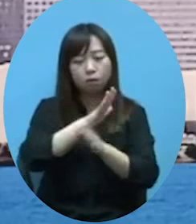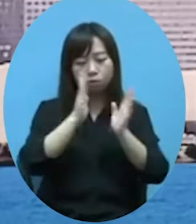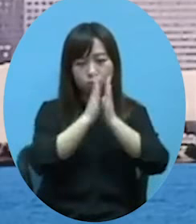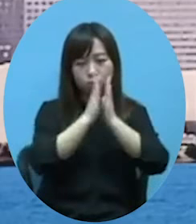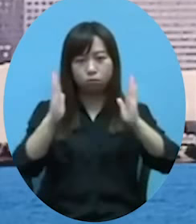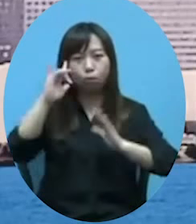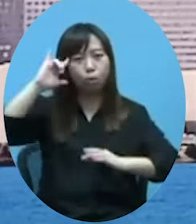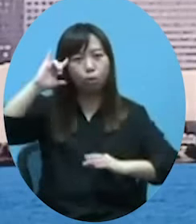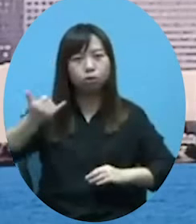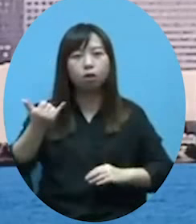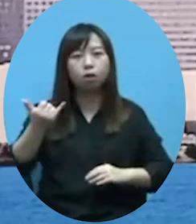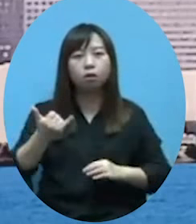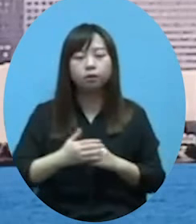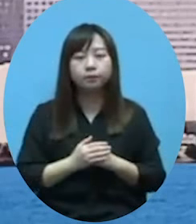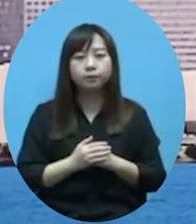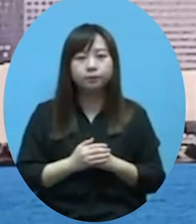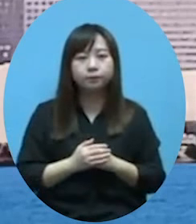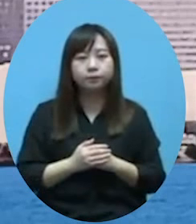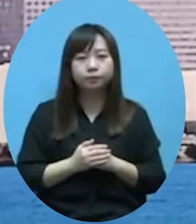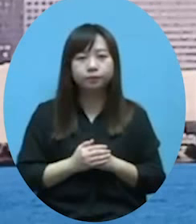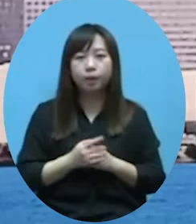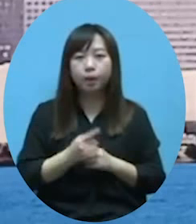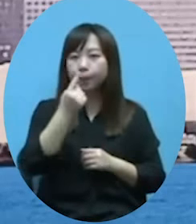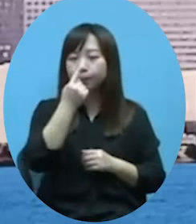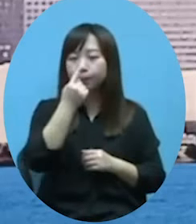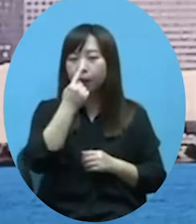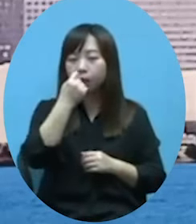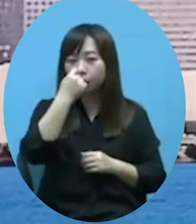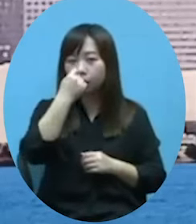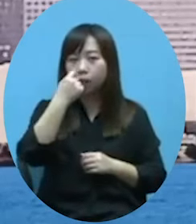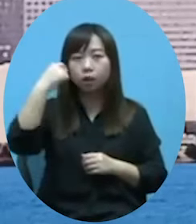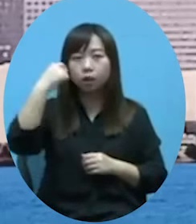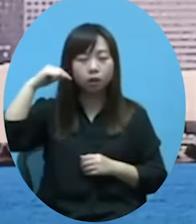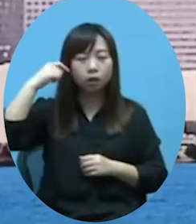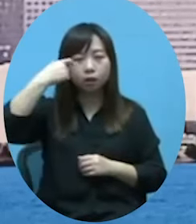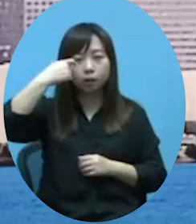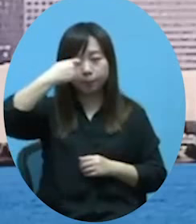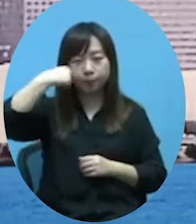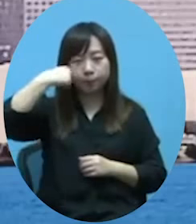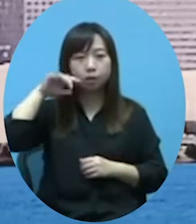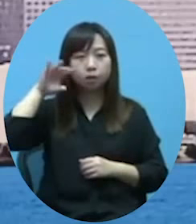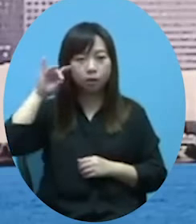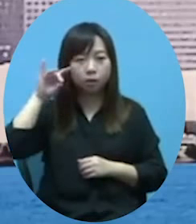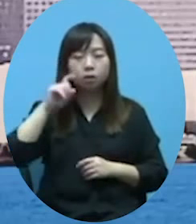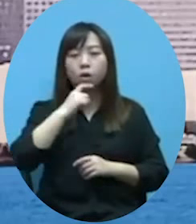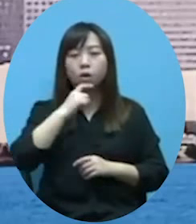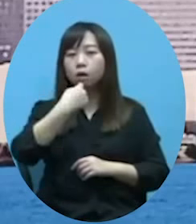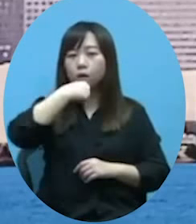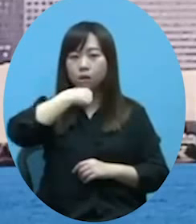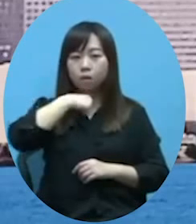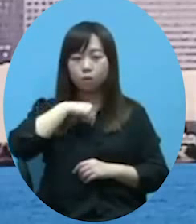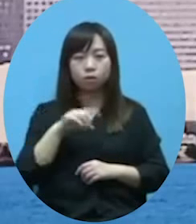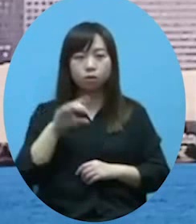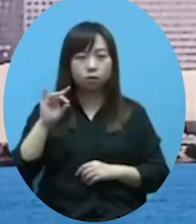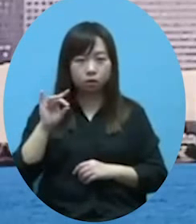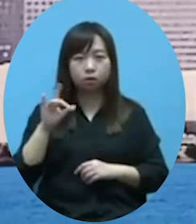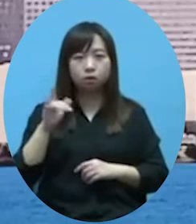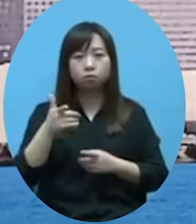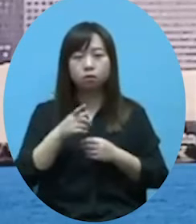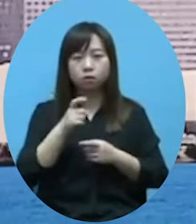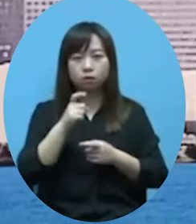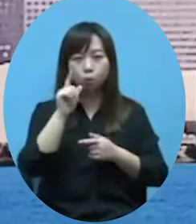the dogir nasal or oral mechanismtheir secretionthey should haveif a contaminationthey